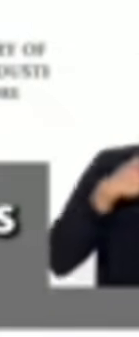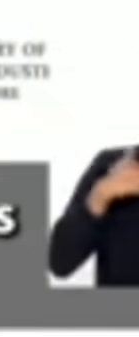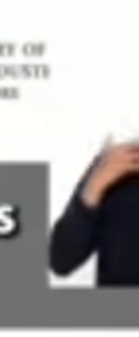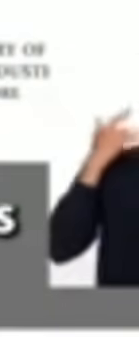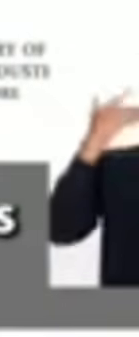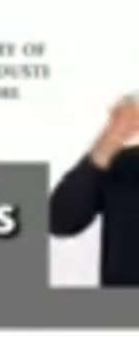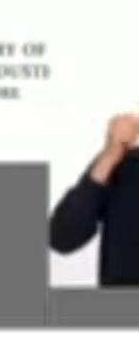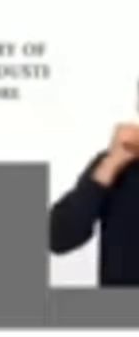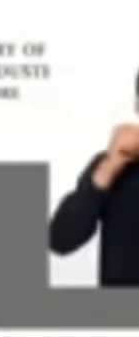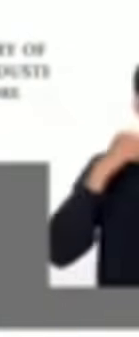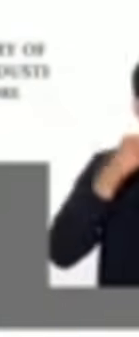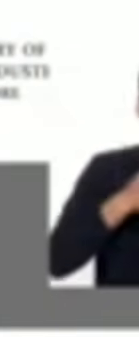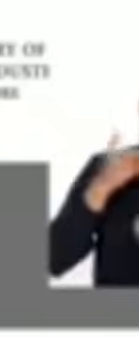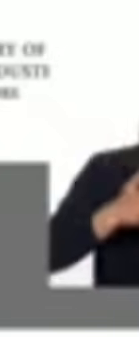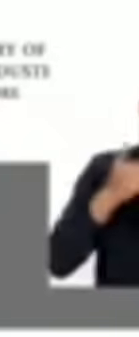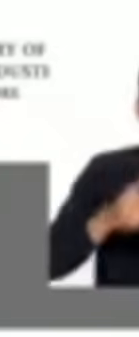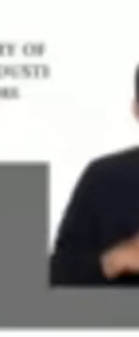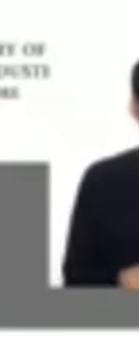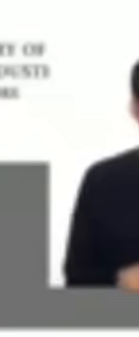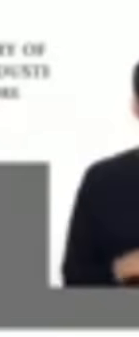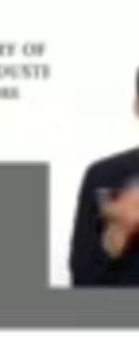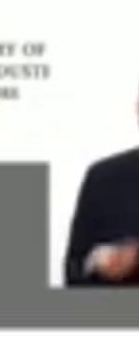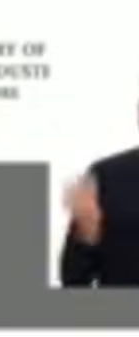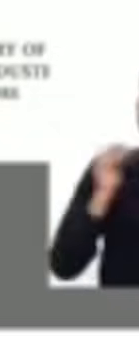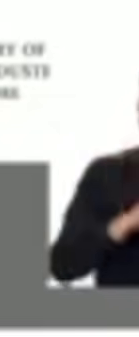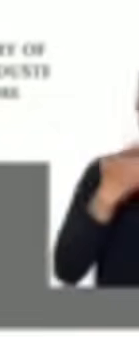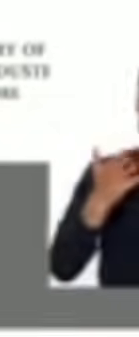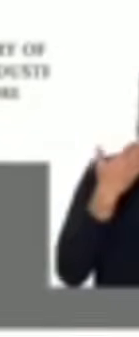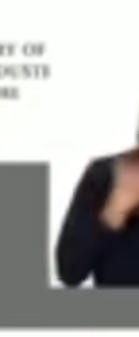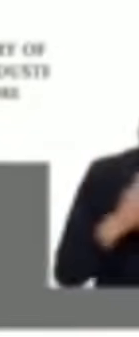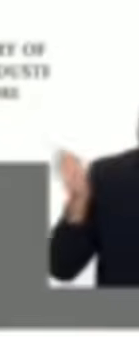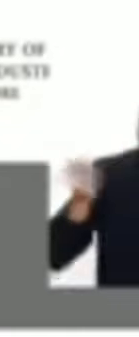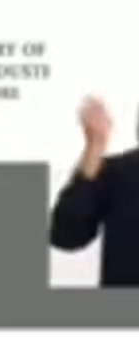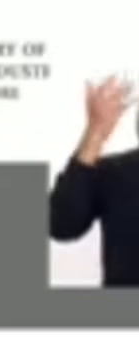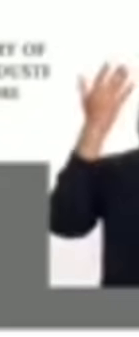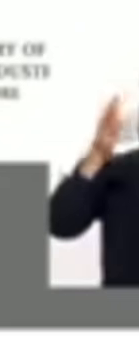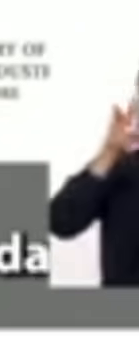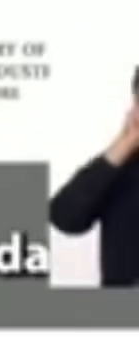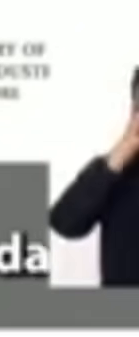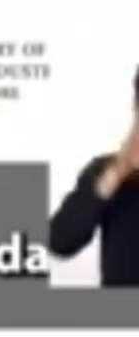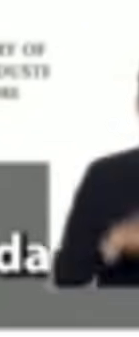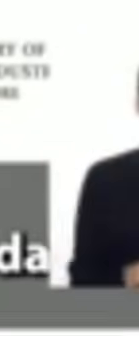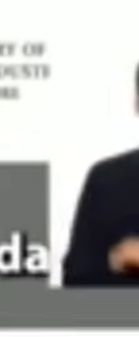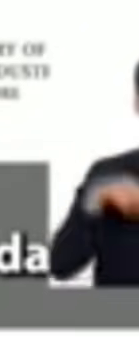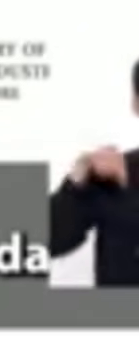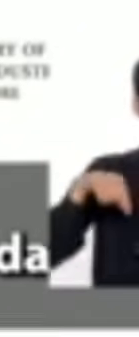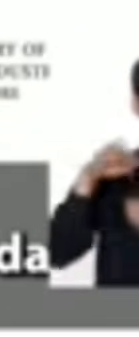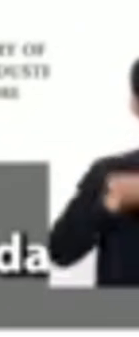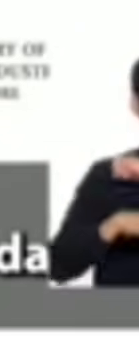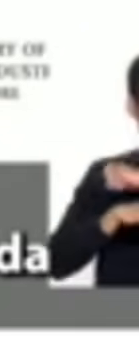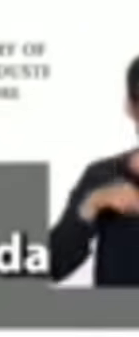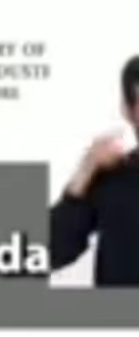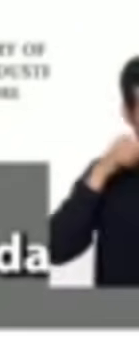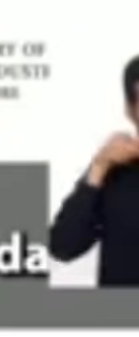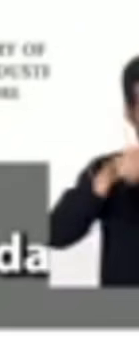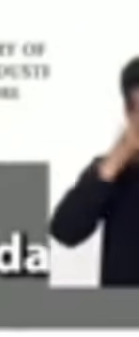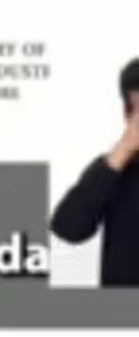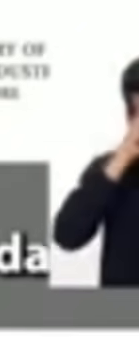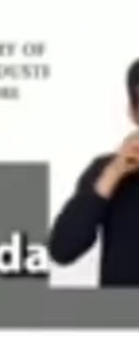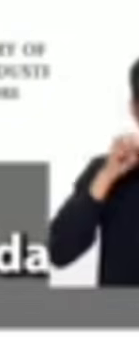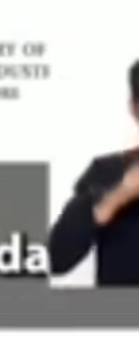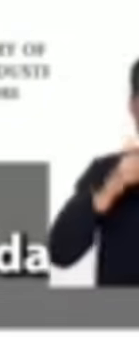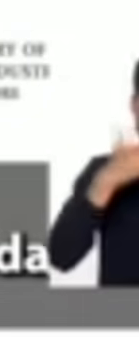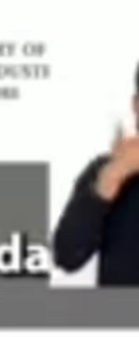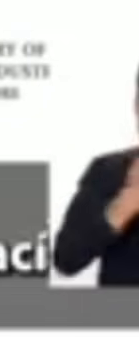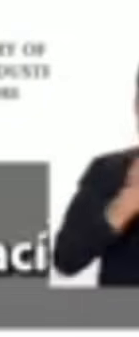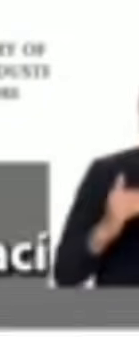as our future challenges. Once again, congratulations to Peru. Singapore looks forward to working with Peru in